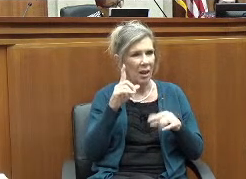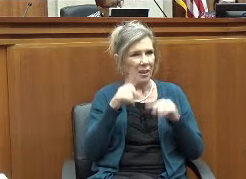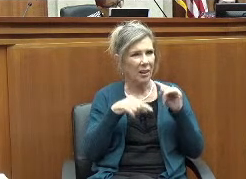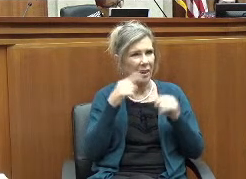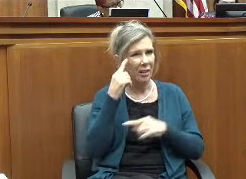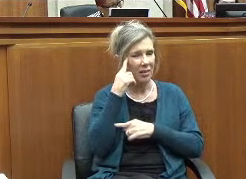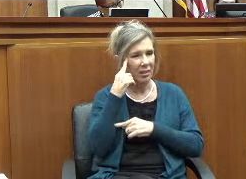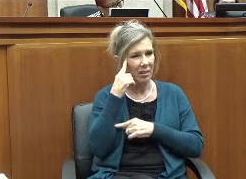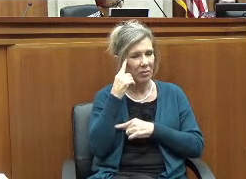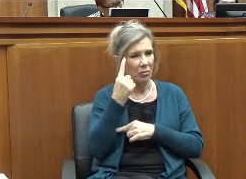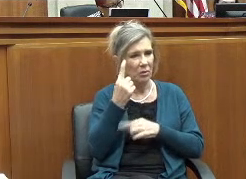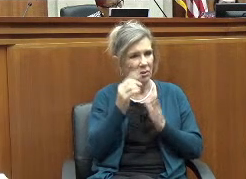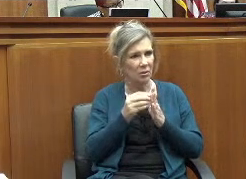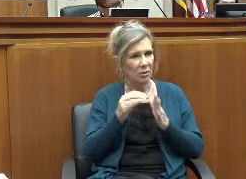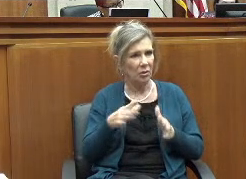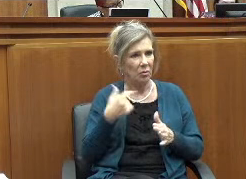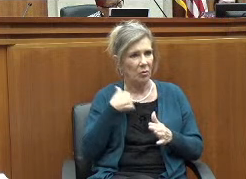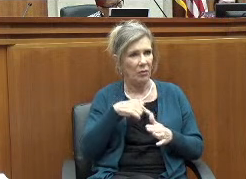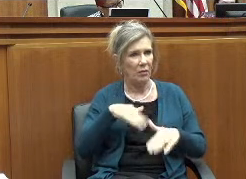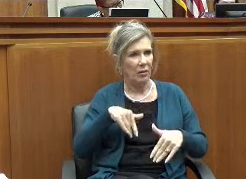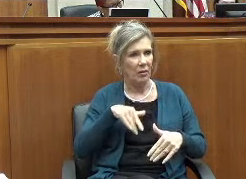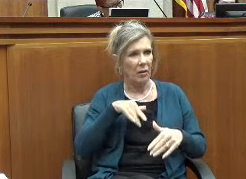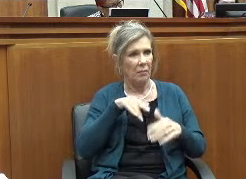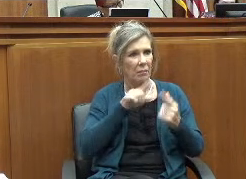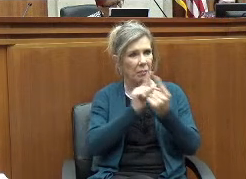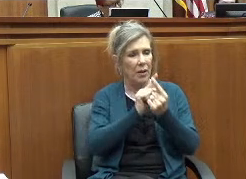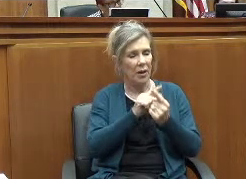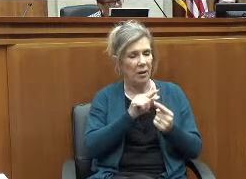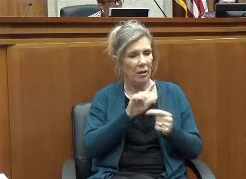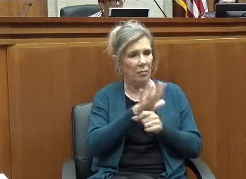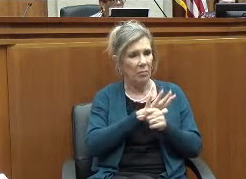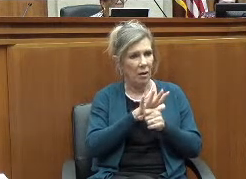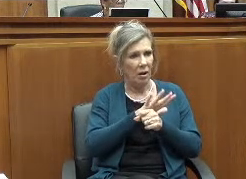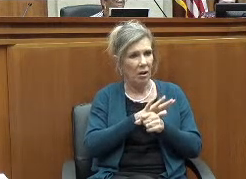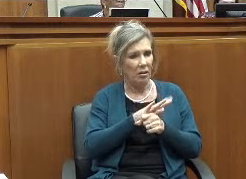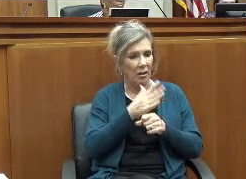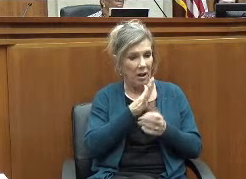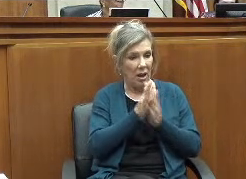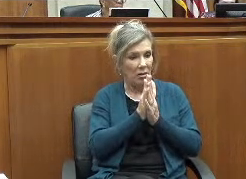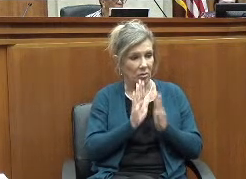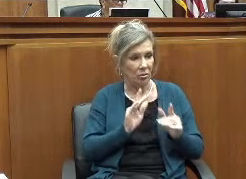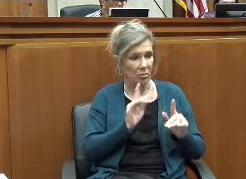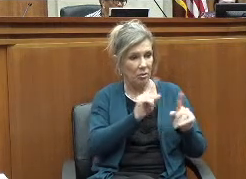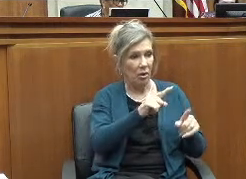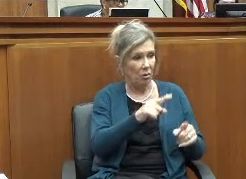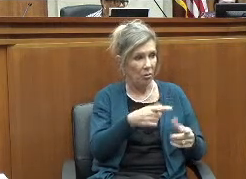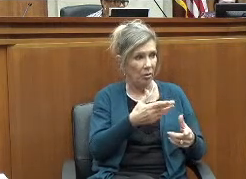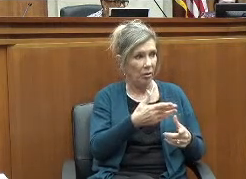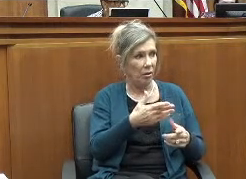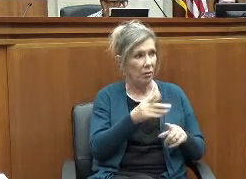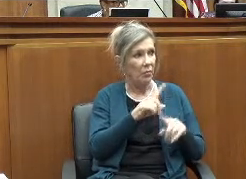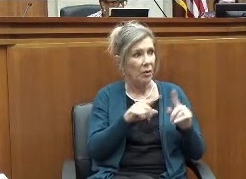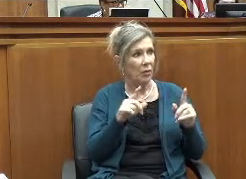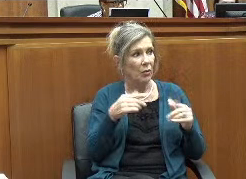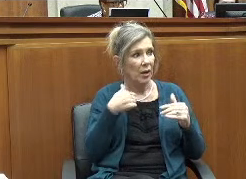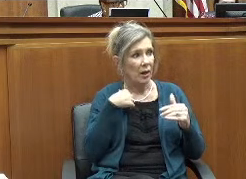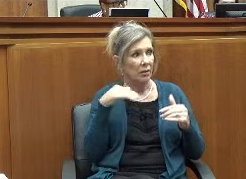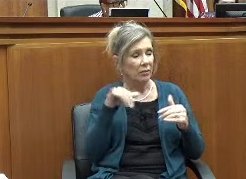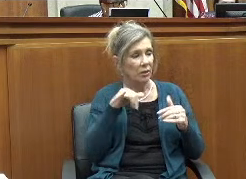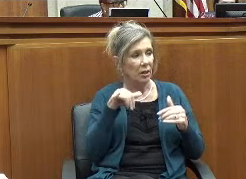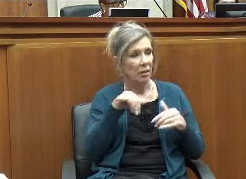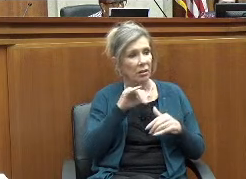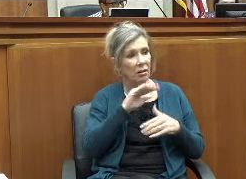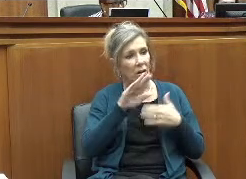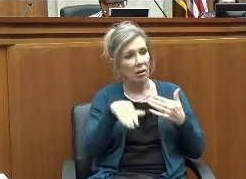of a student that we haven't met at a pod that's asked to go to it, but we have that just like all of your virtual schools do